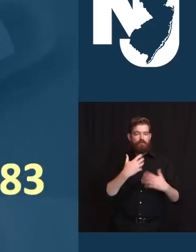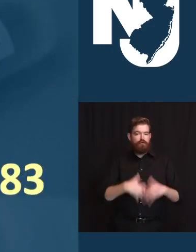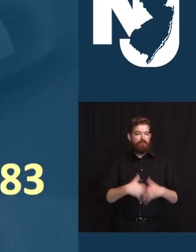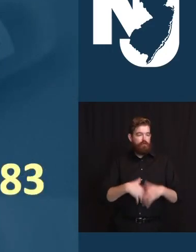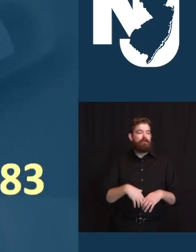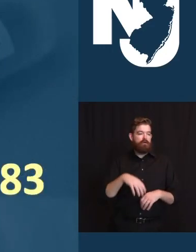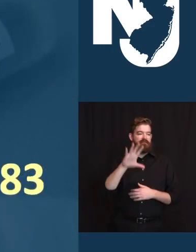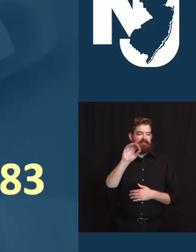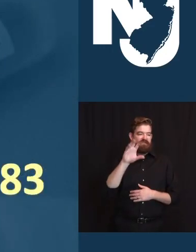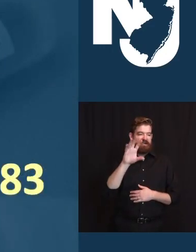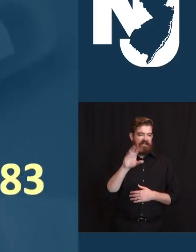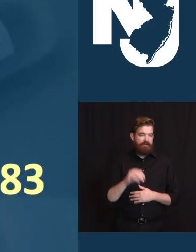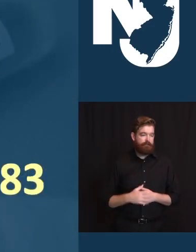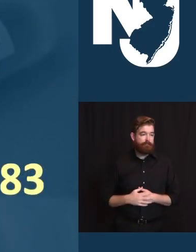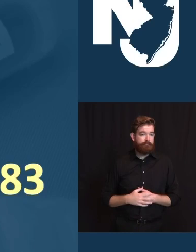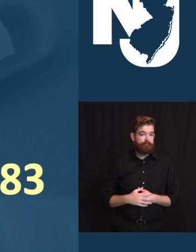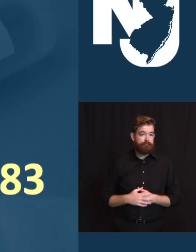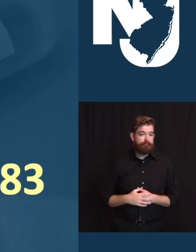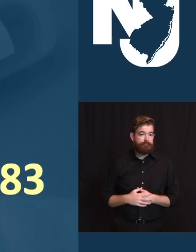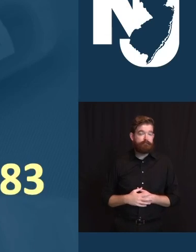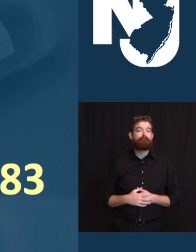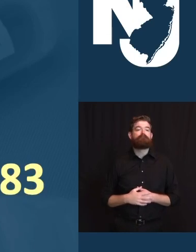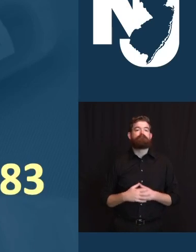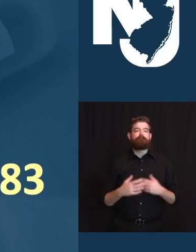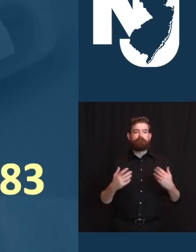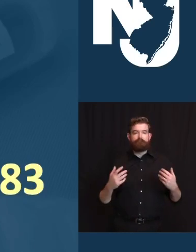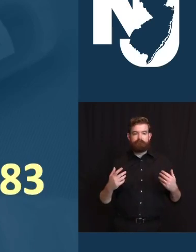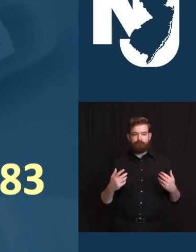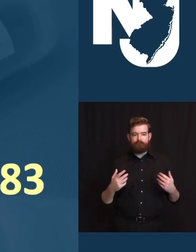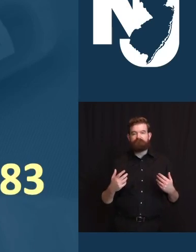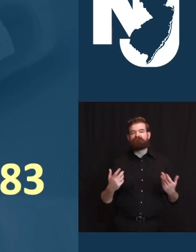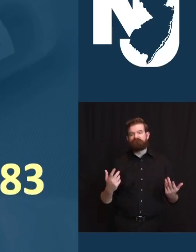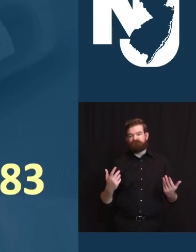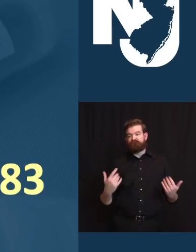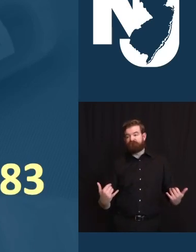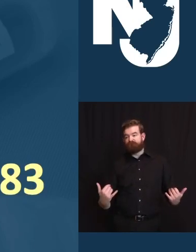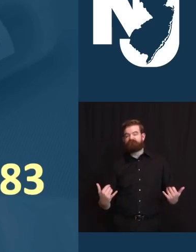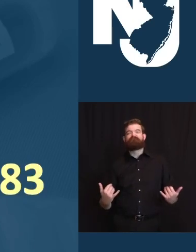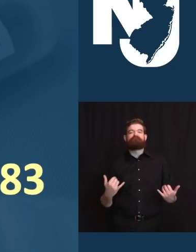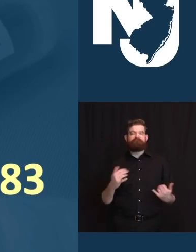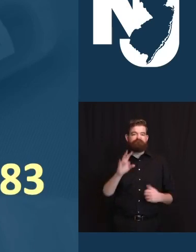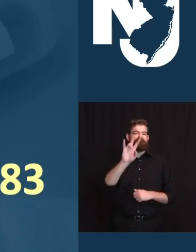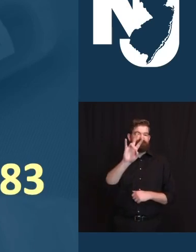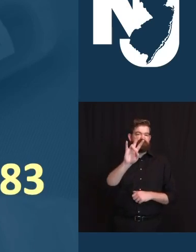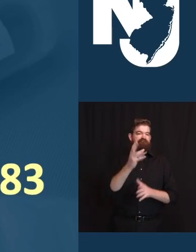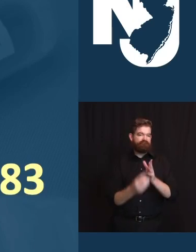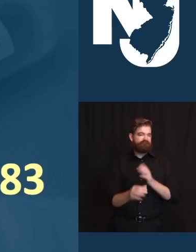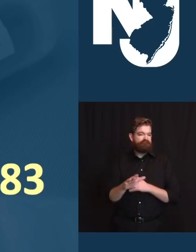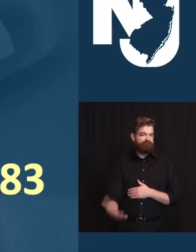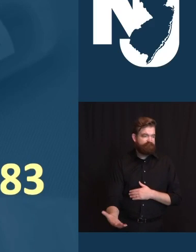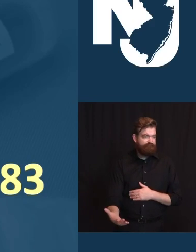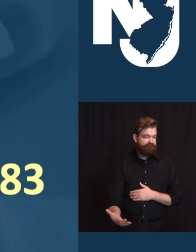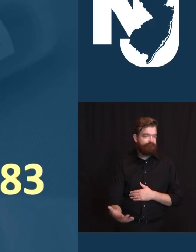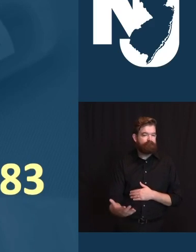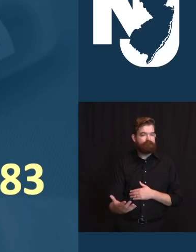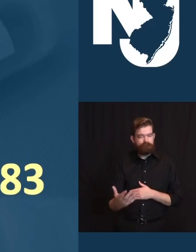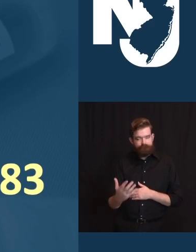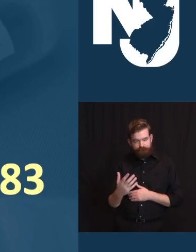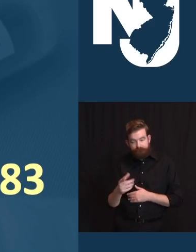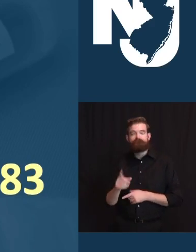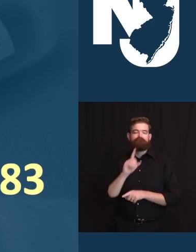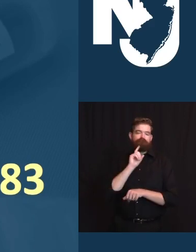we're reporting an additional 7 deaths that have been confirmed to be from COVID-19, bringing our statewide total to an